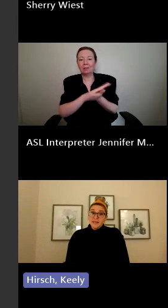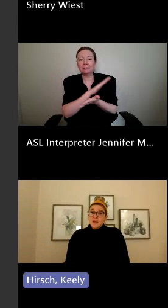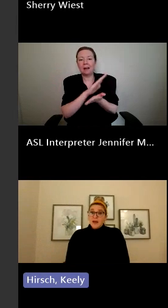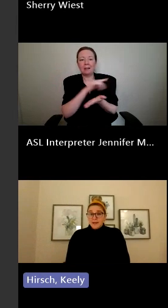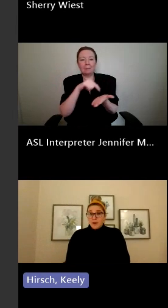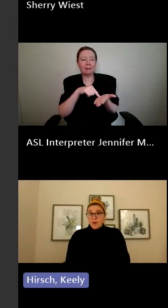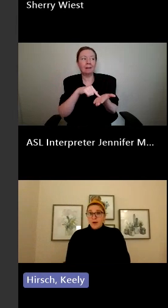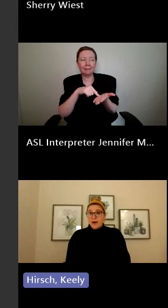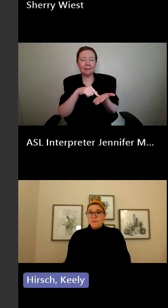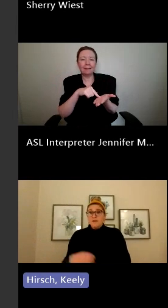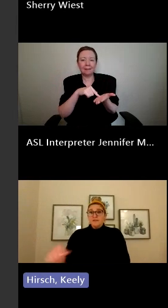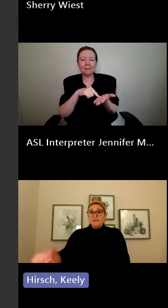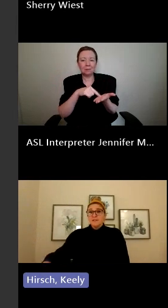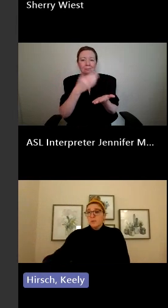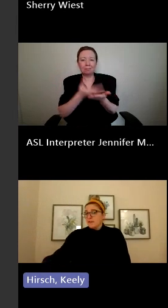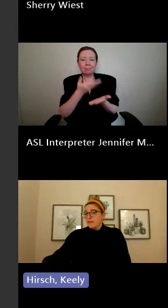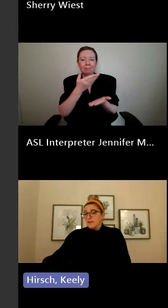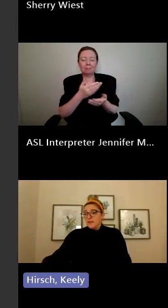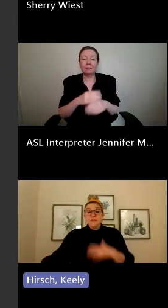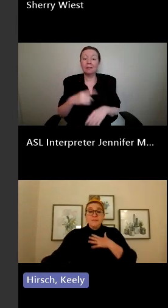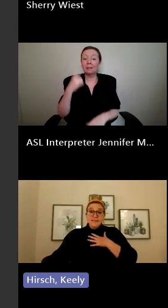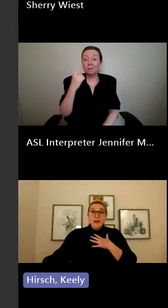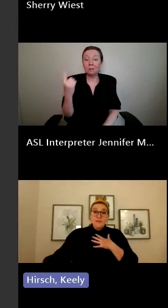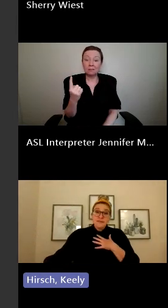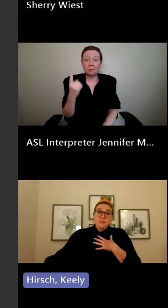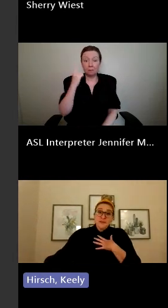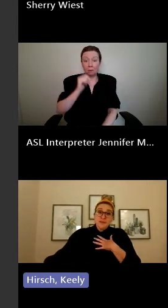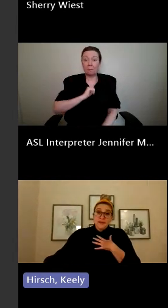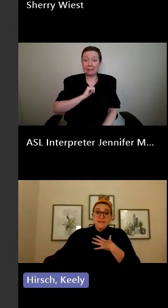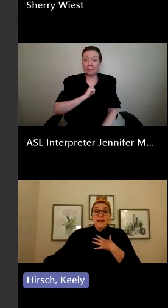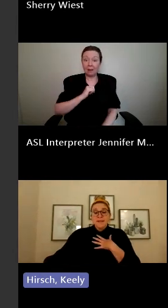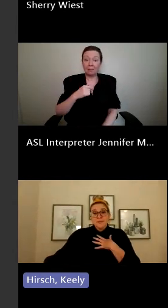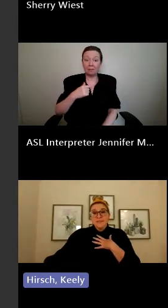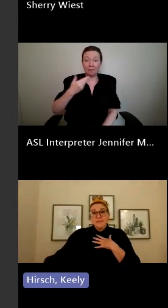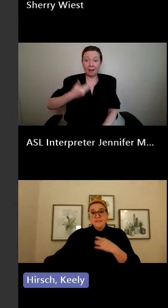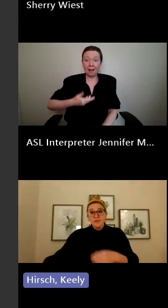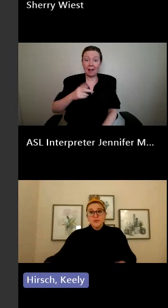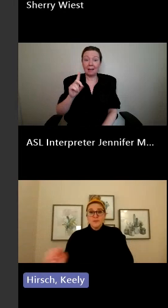diagnosis. I know for myself, as someone that